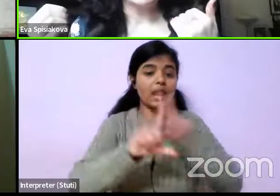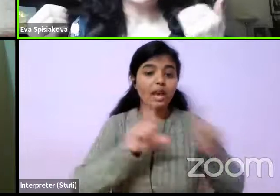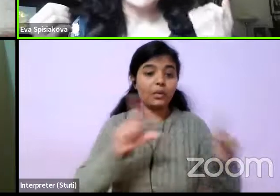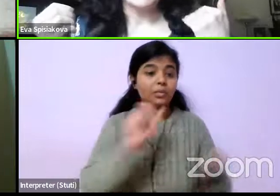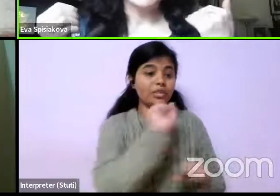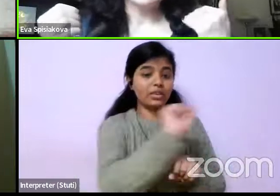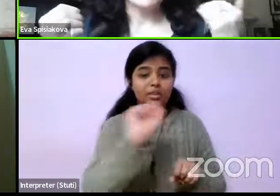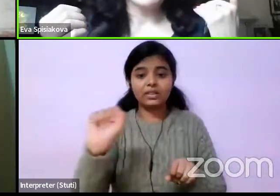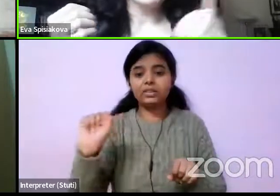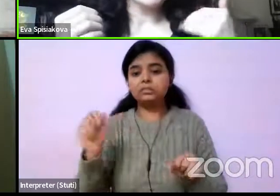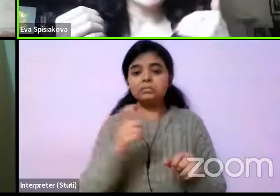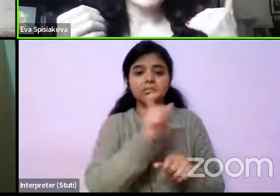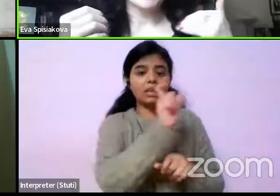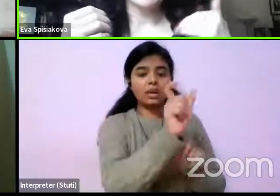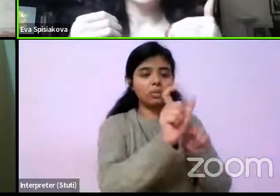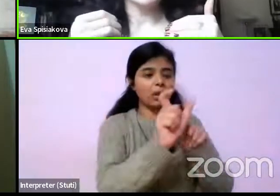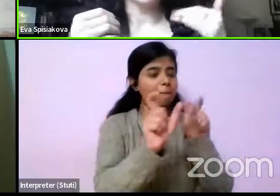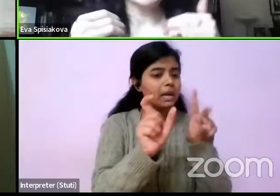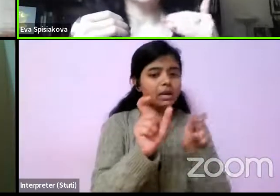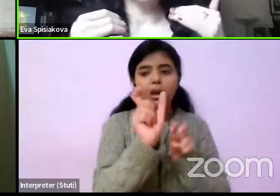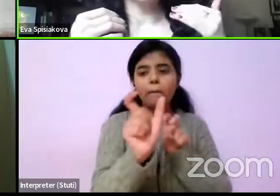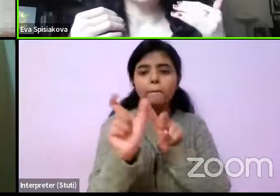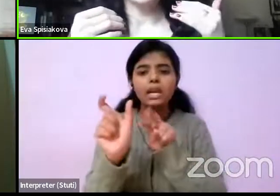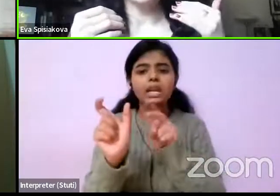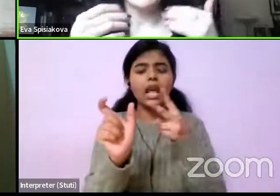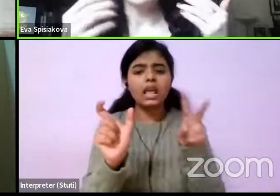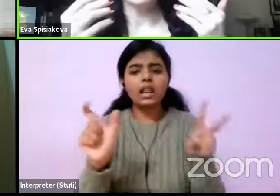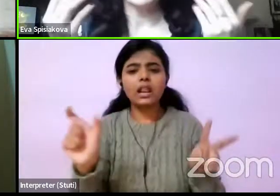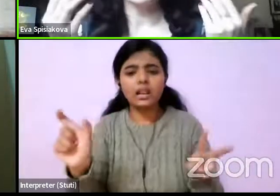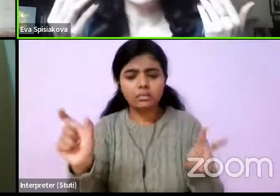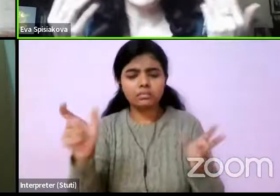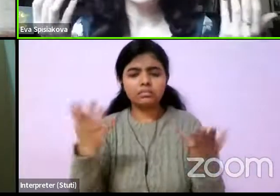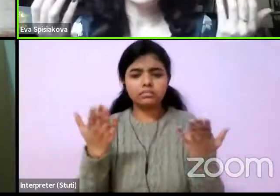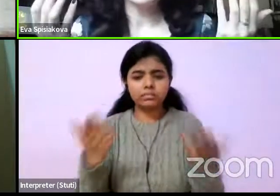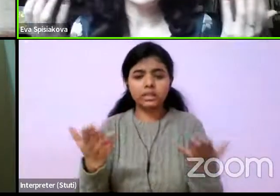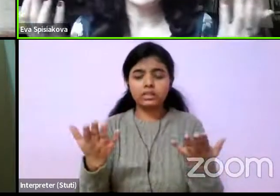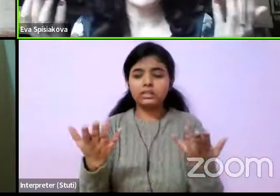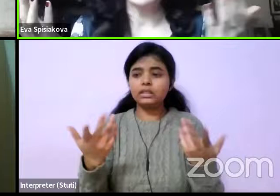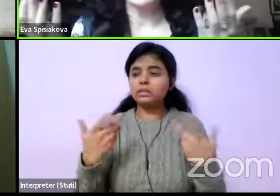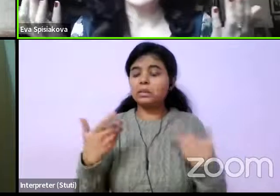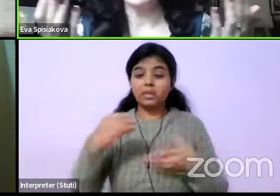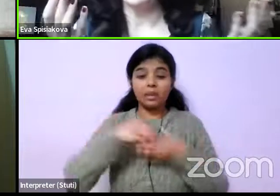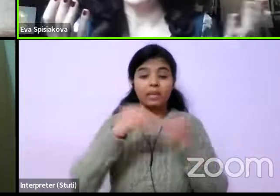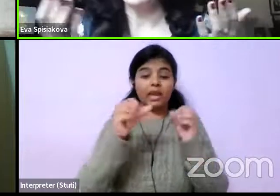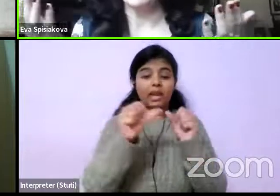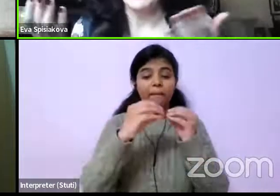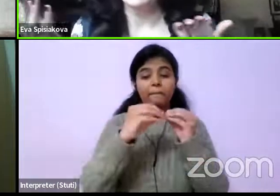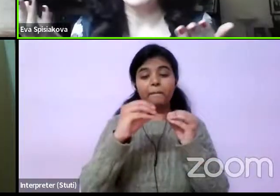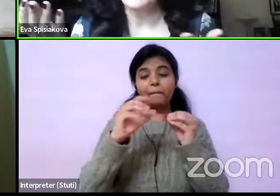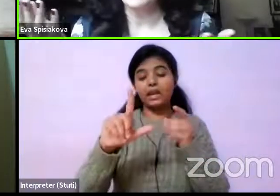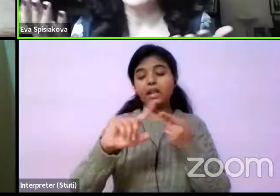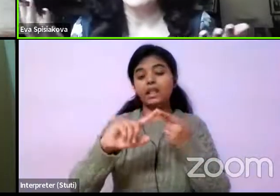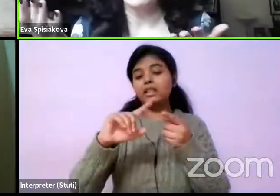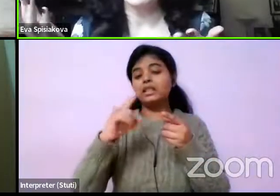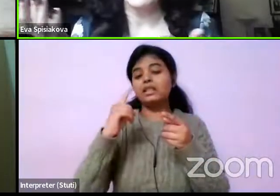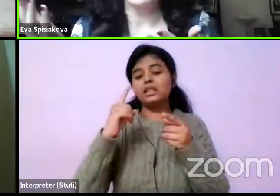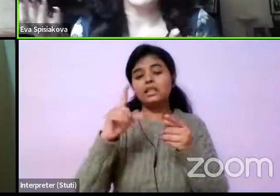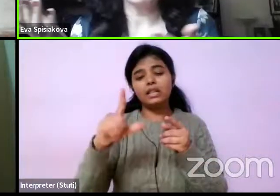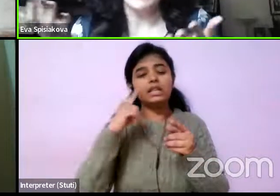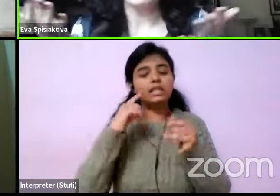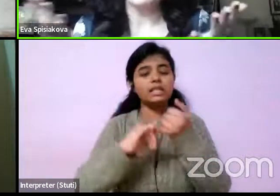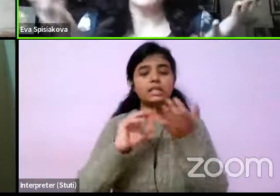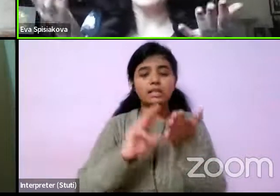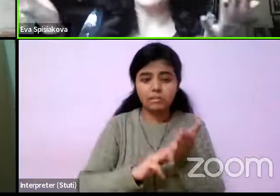At the moment, my own mother tongue, which is Slovak, doesn't have a word for ableism. So we use just a phonetic version of